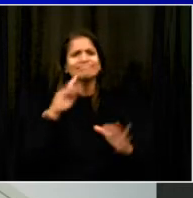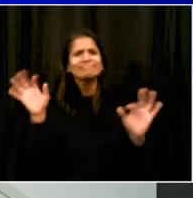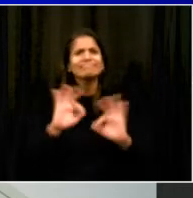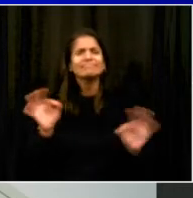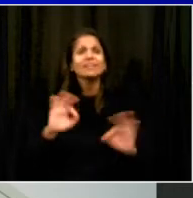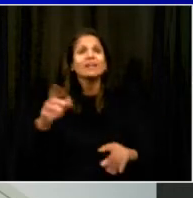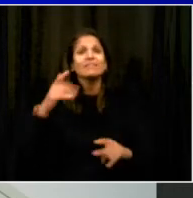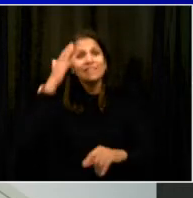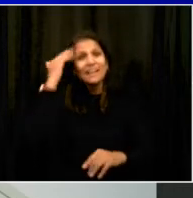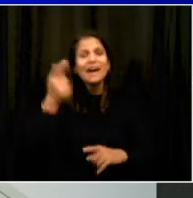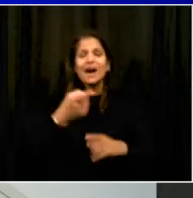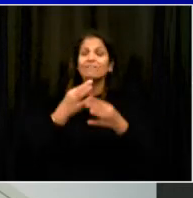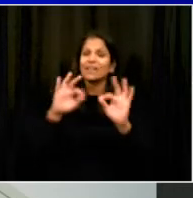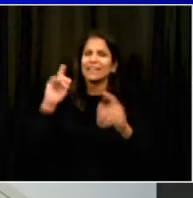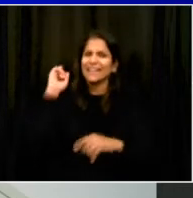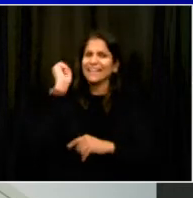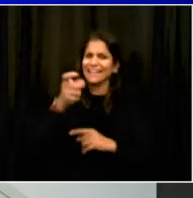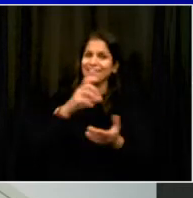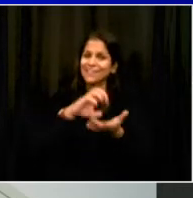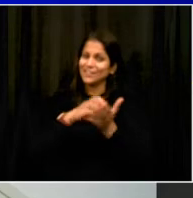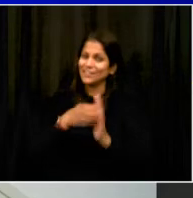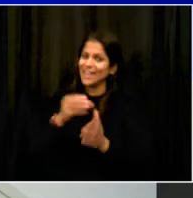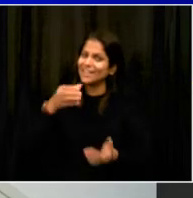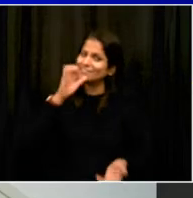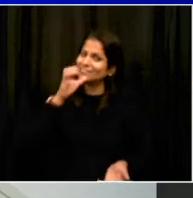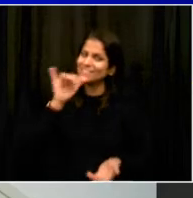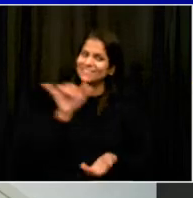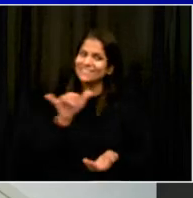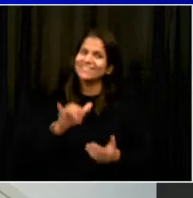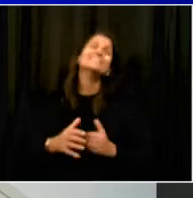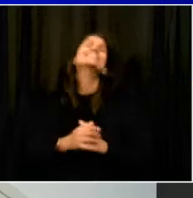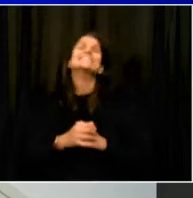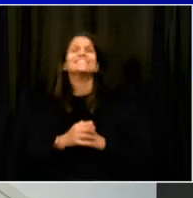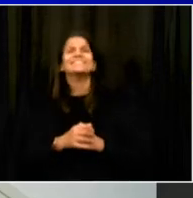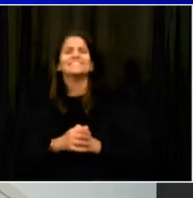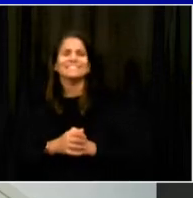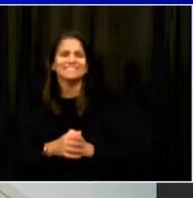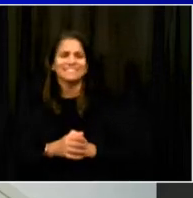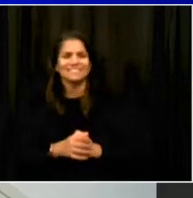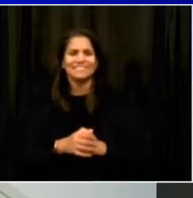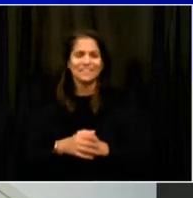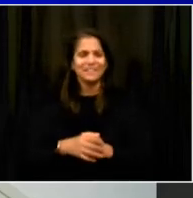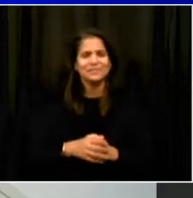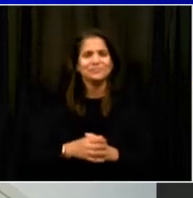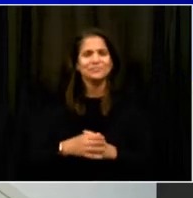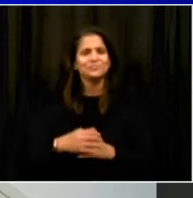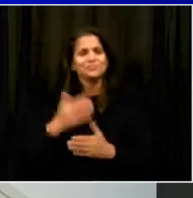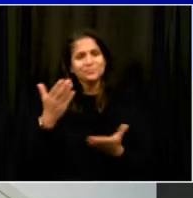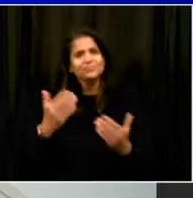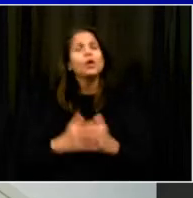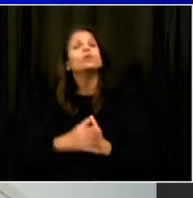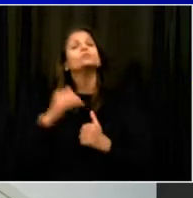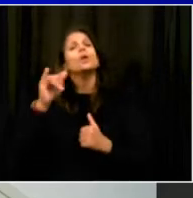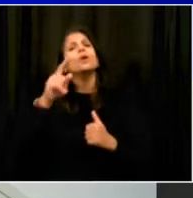the end. But what we need now is about 20,000 more New Yorkers to come forward. This is